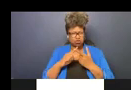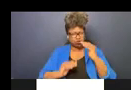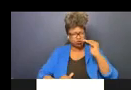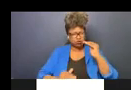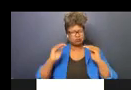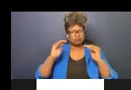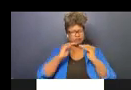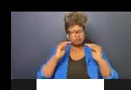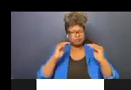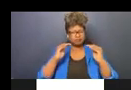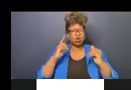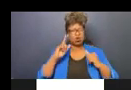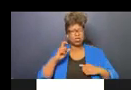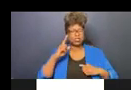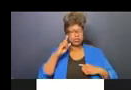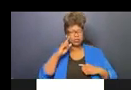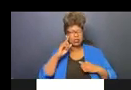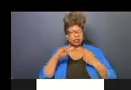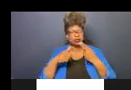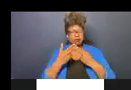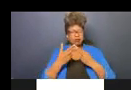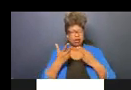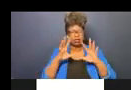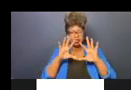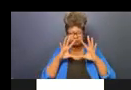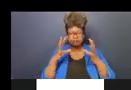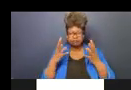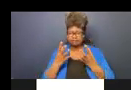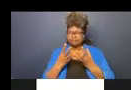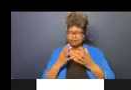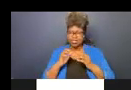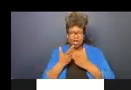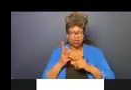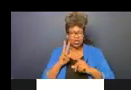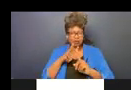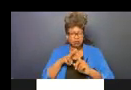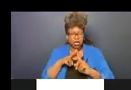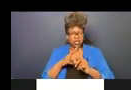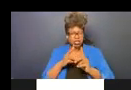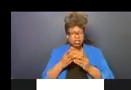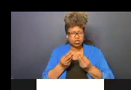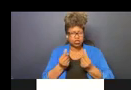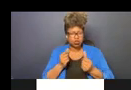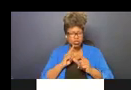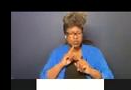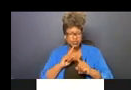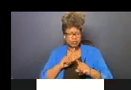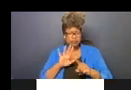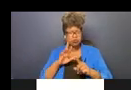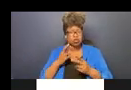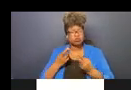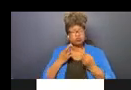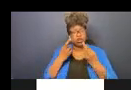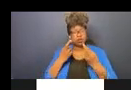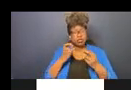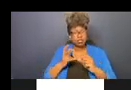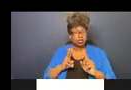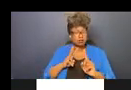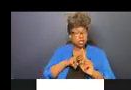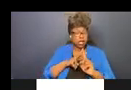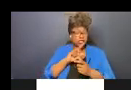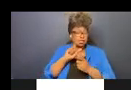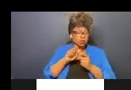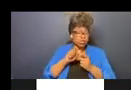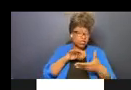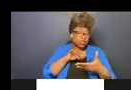the scale at which a solution might be applied. Recommendations could apply to specific study